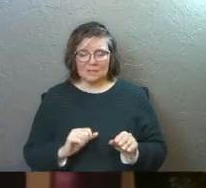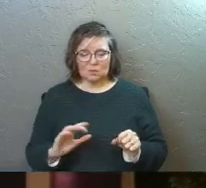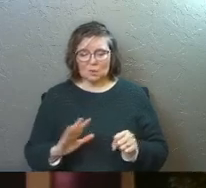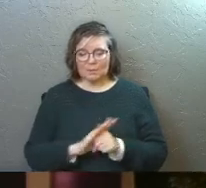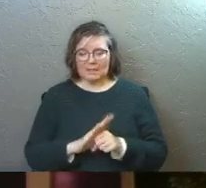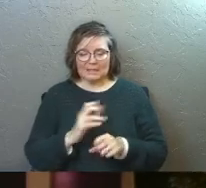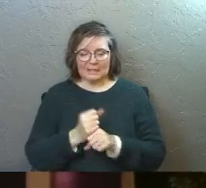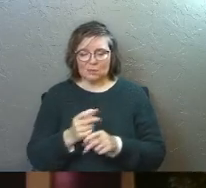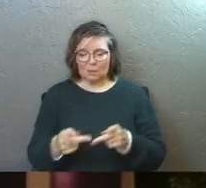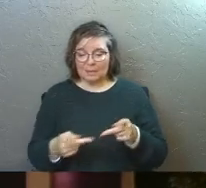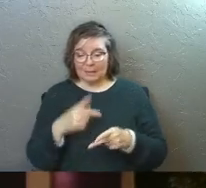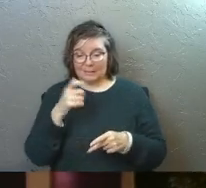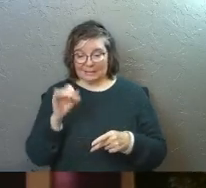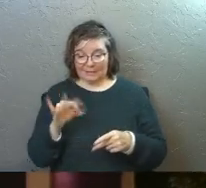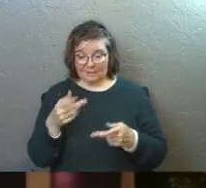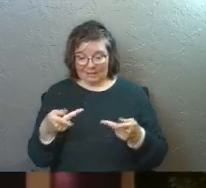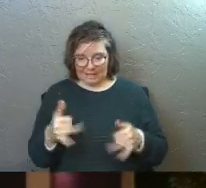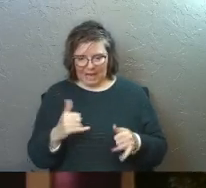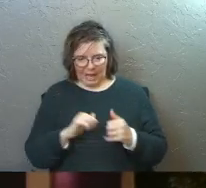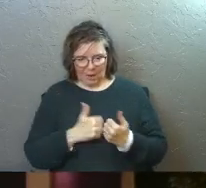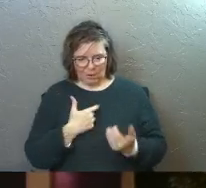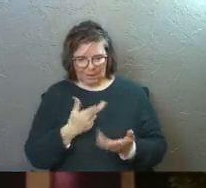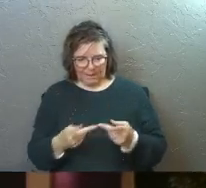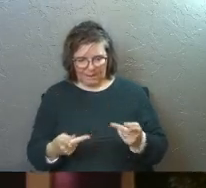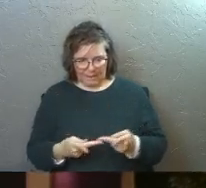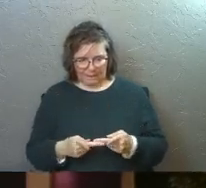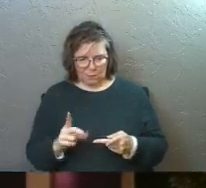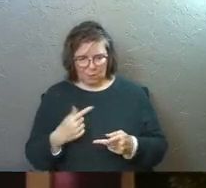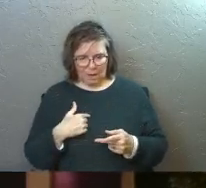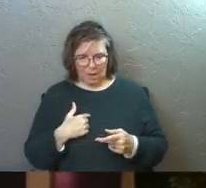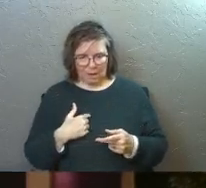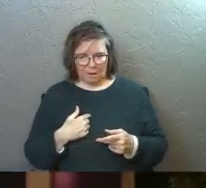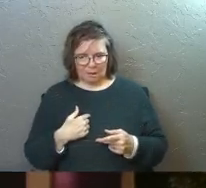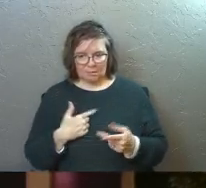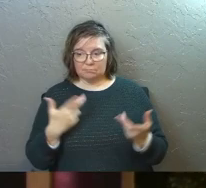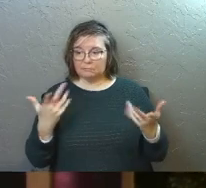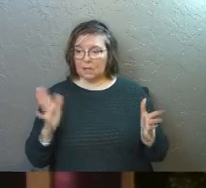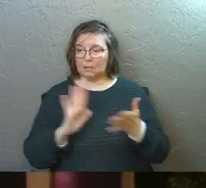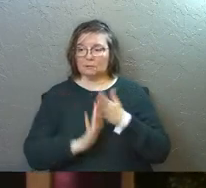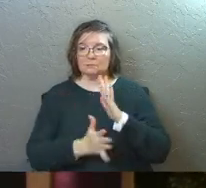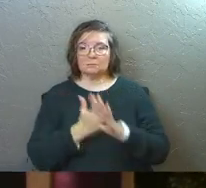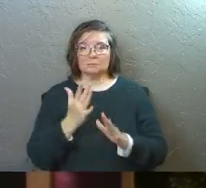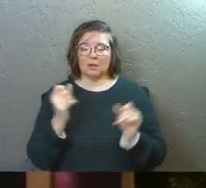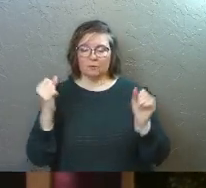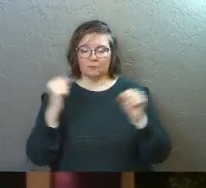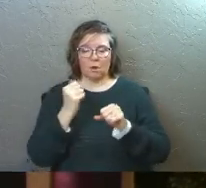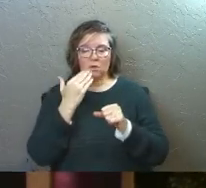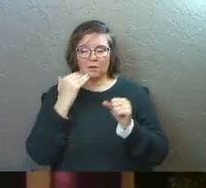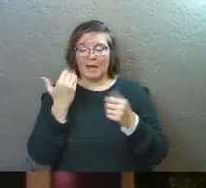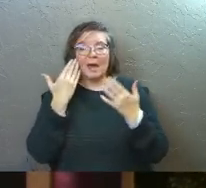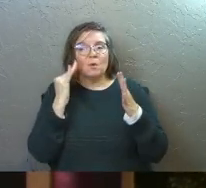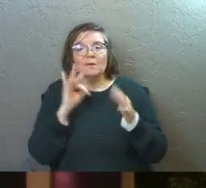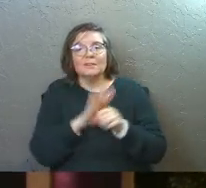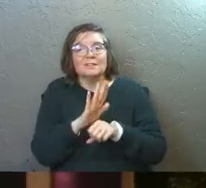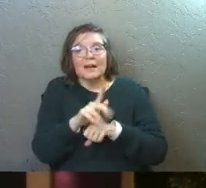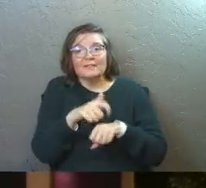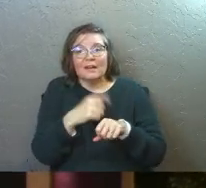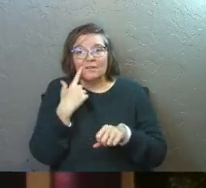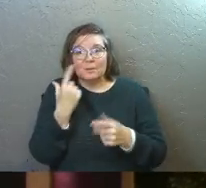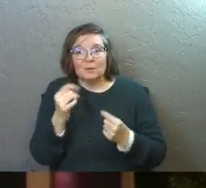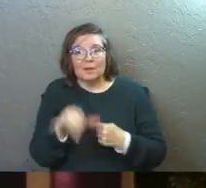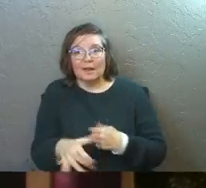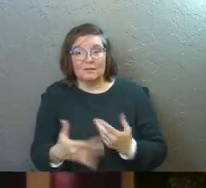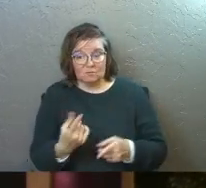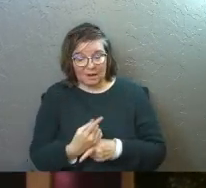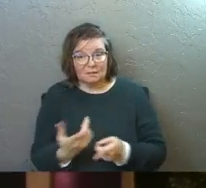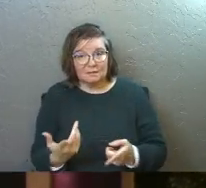completely get to a place, because if that's still there, how can I get to a place where I'm going to go, I've done it. I fought the good fight. I don't know if there's enough time for me to get to